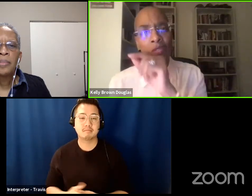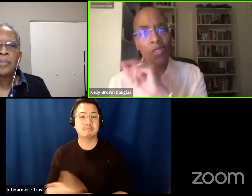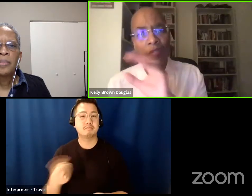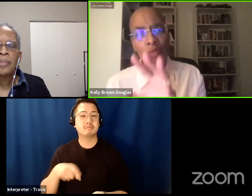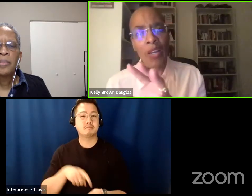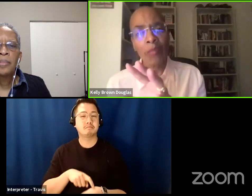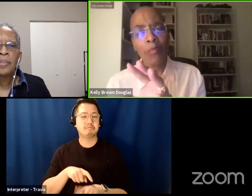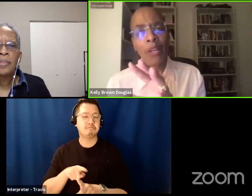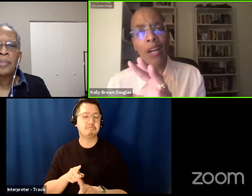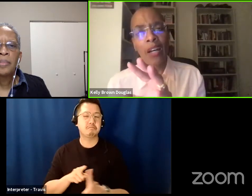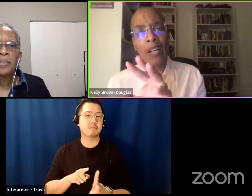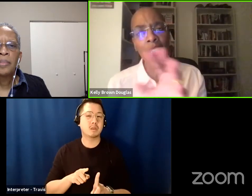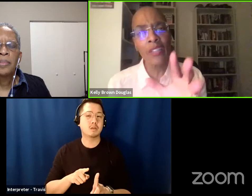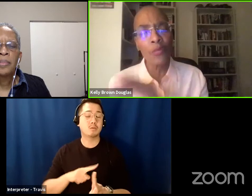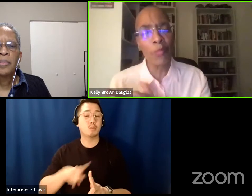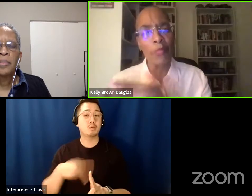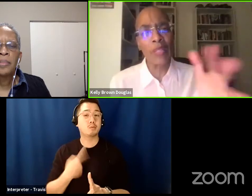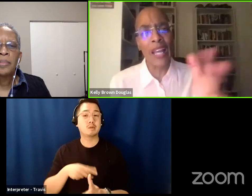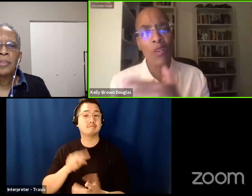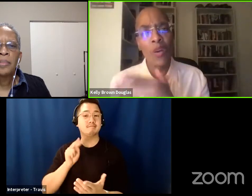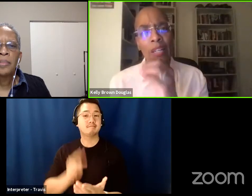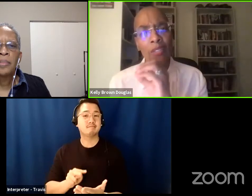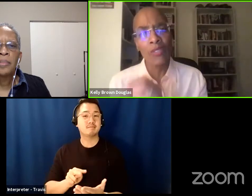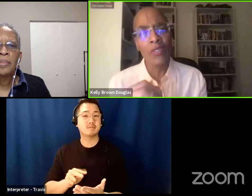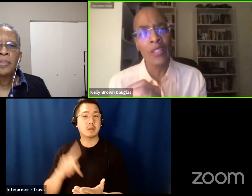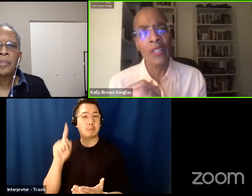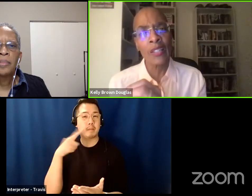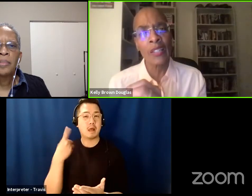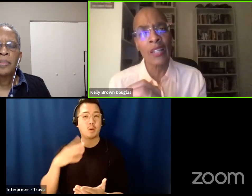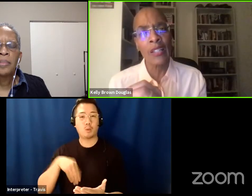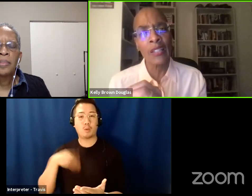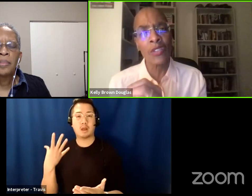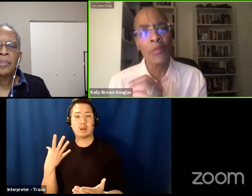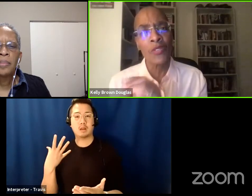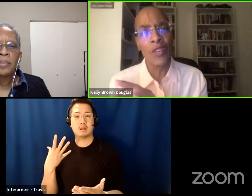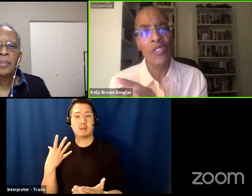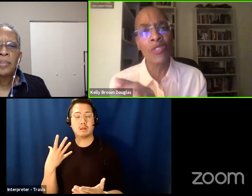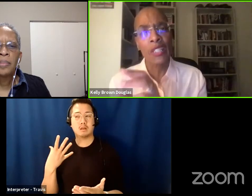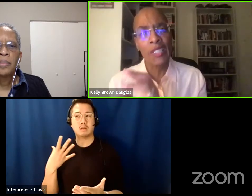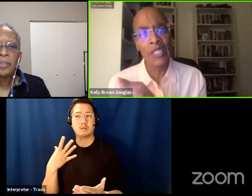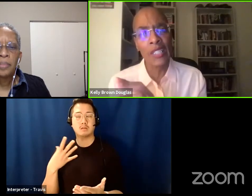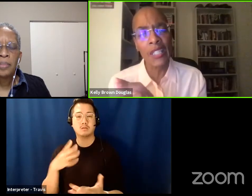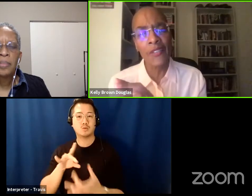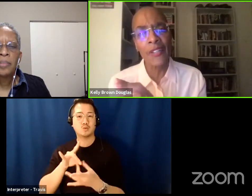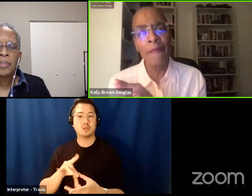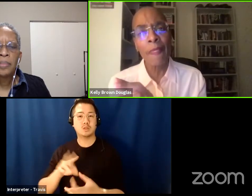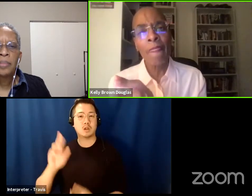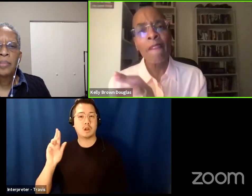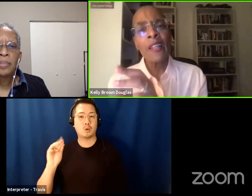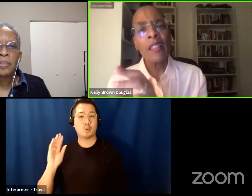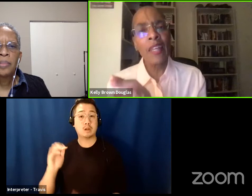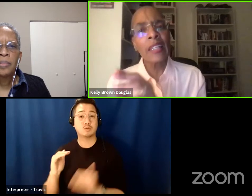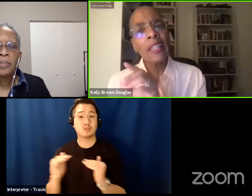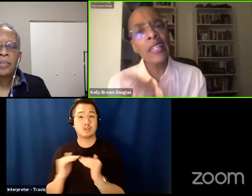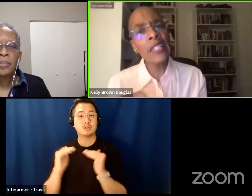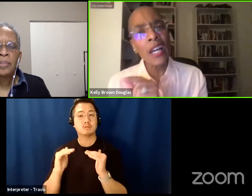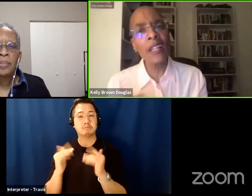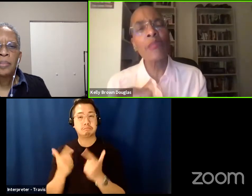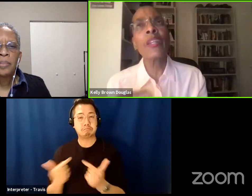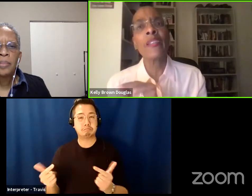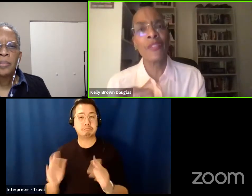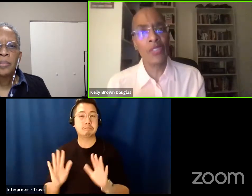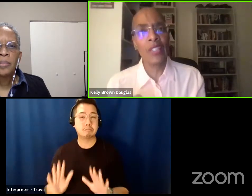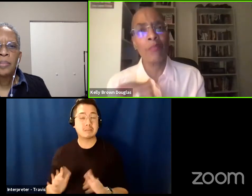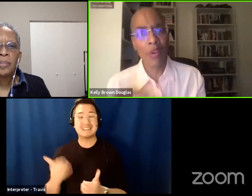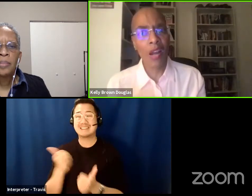about sort of in this black-white, in terms of racial justice, et cetera, that any